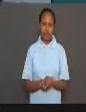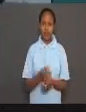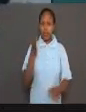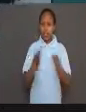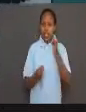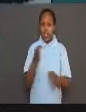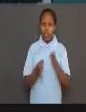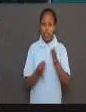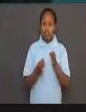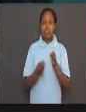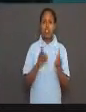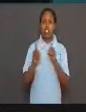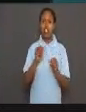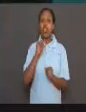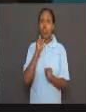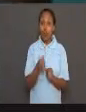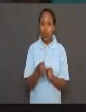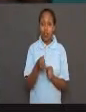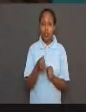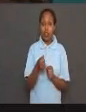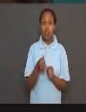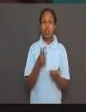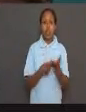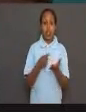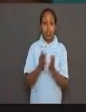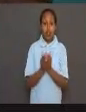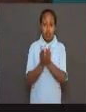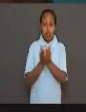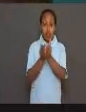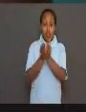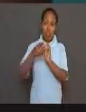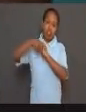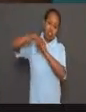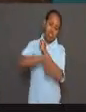If it did not, it would sink.